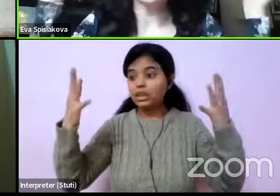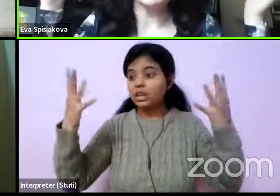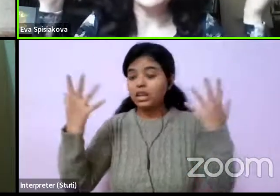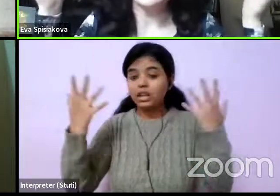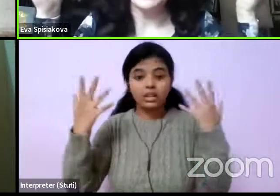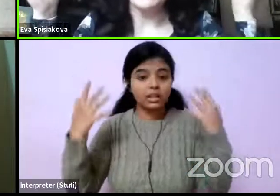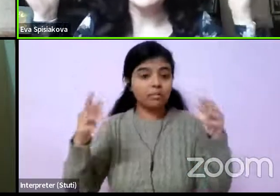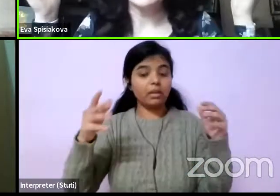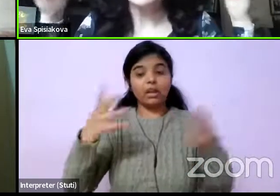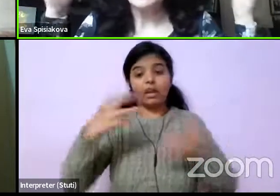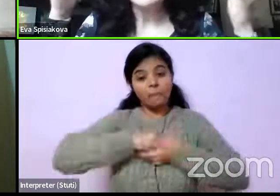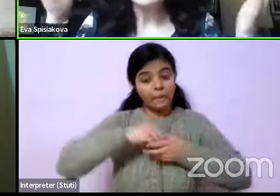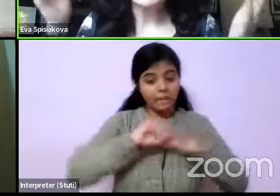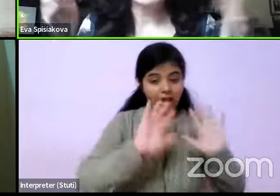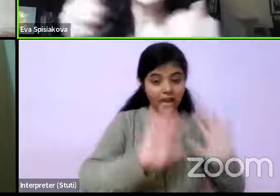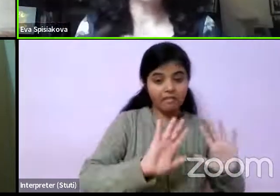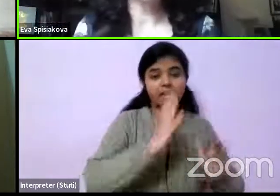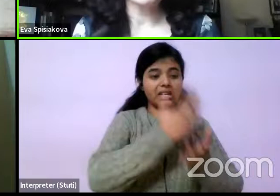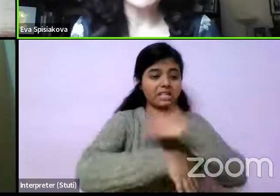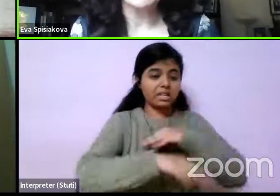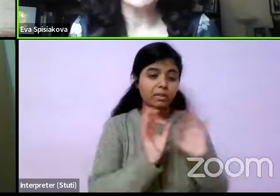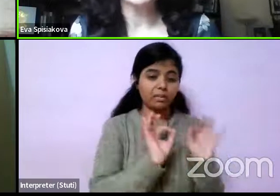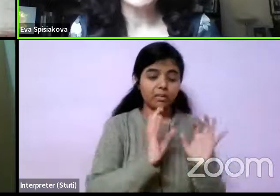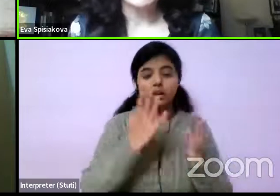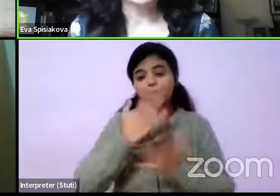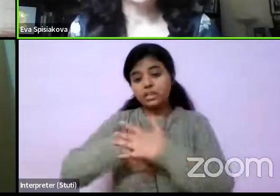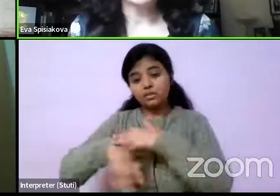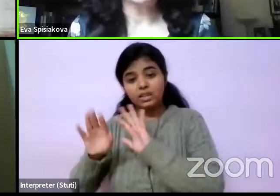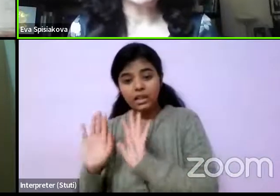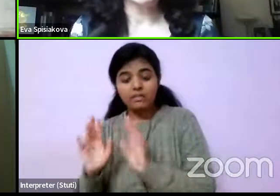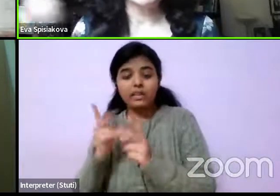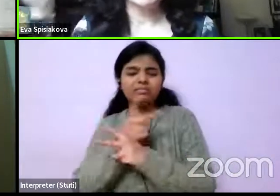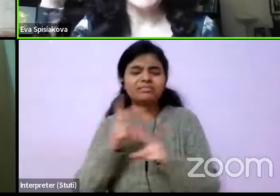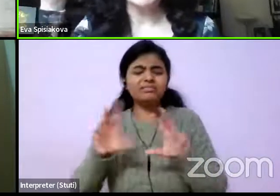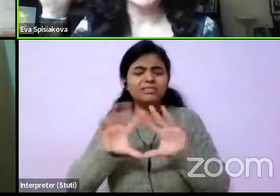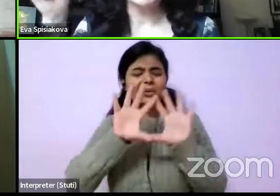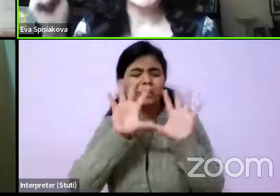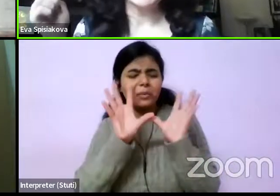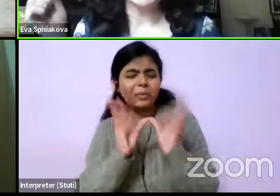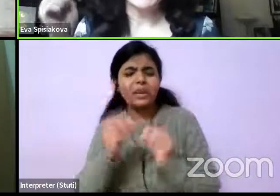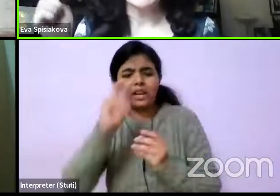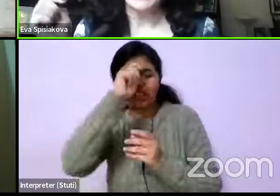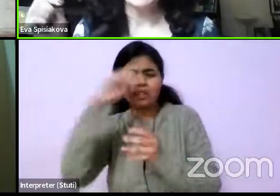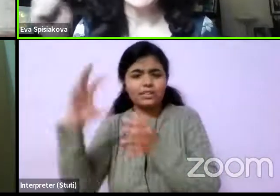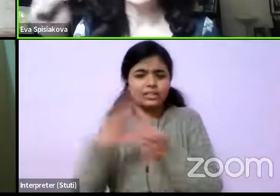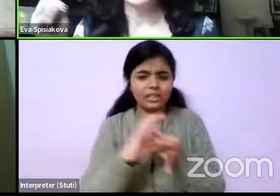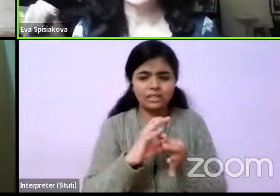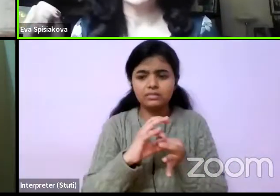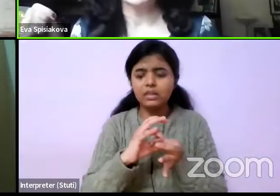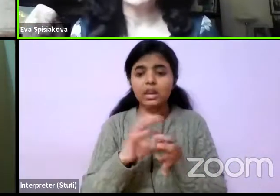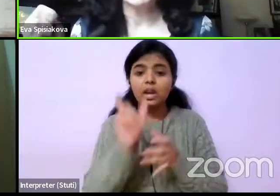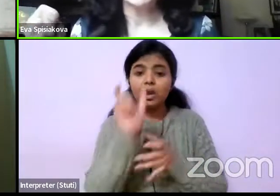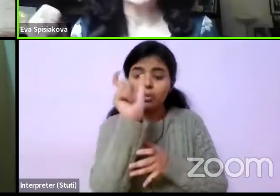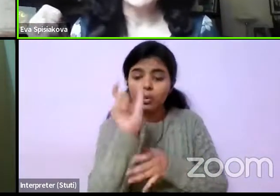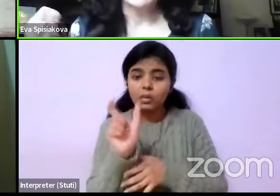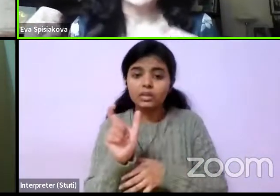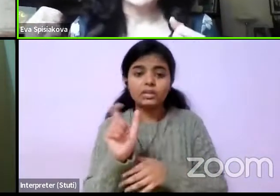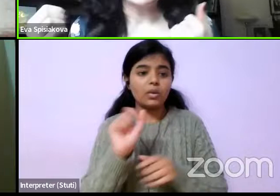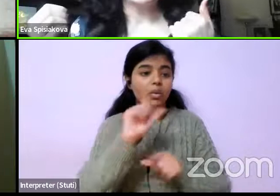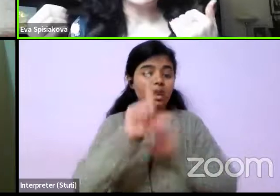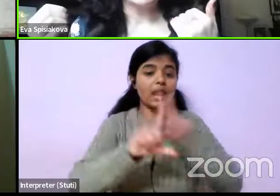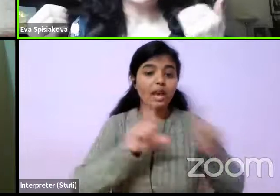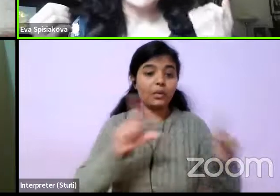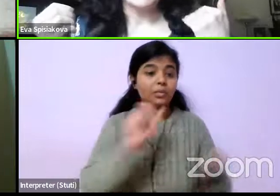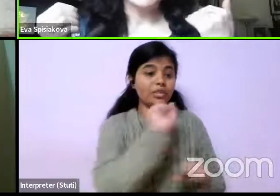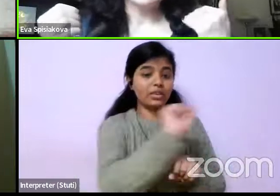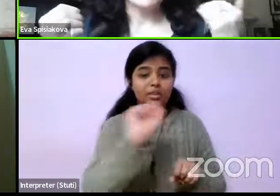like ableism and everything else from English. And it's very interesting to see how these words trickle down into individual languages.